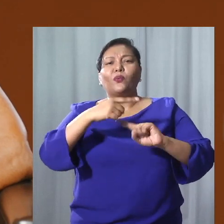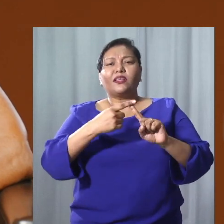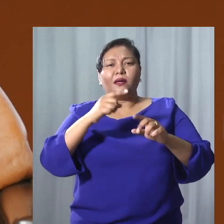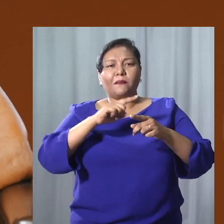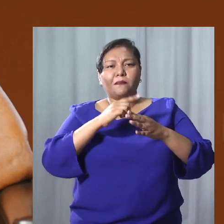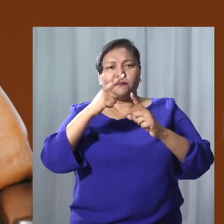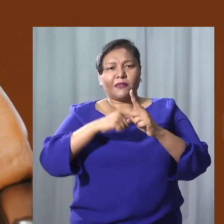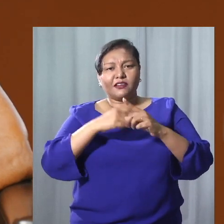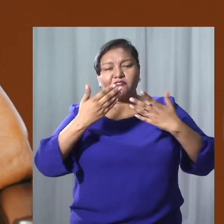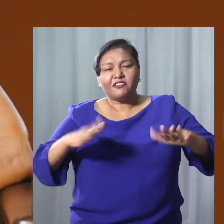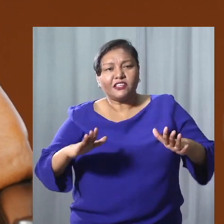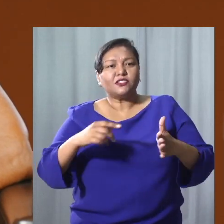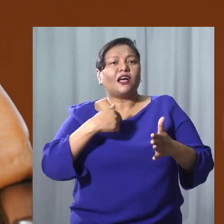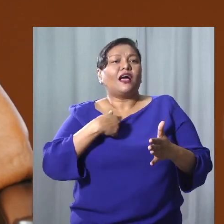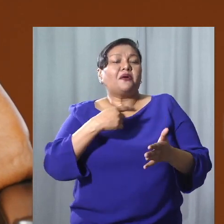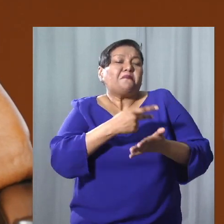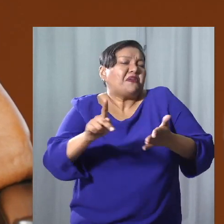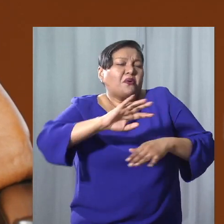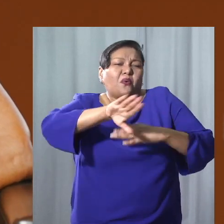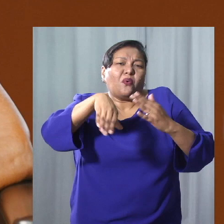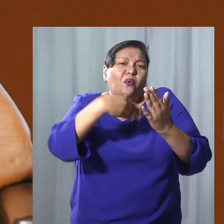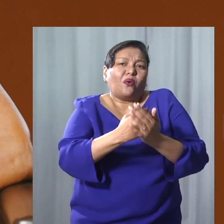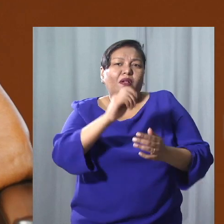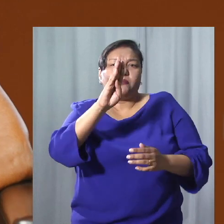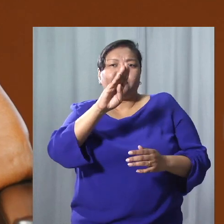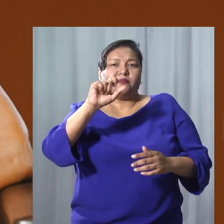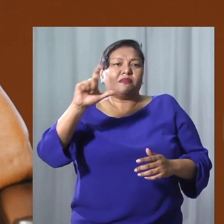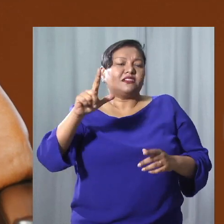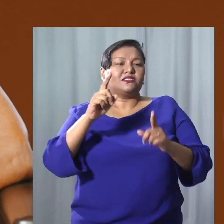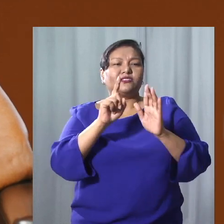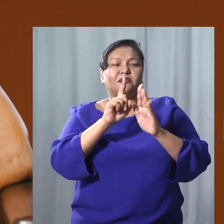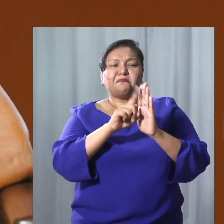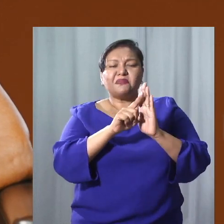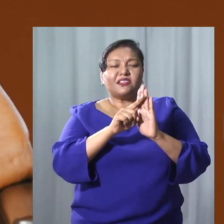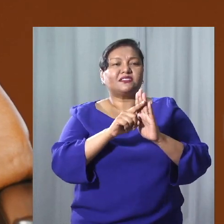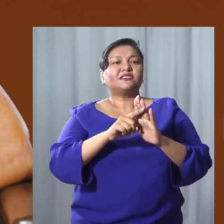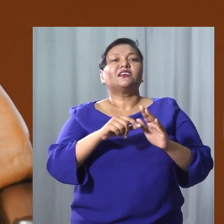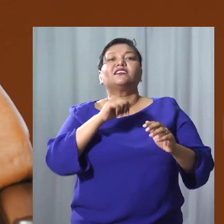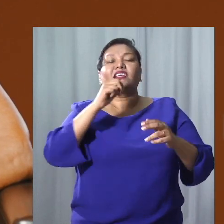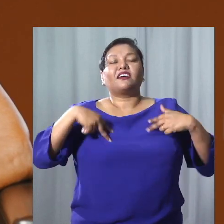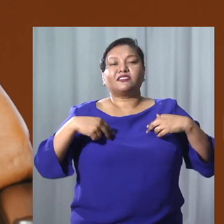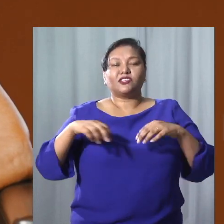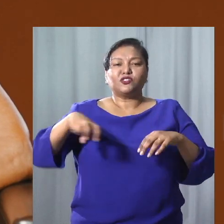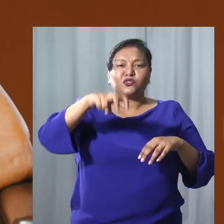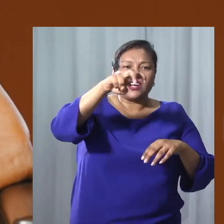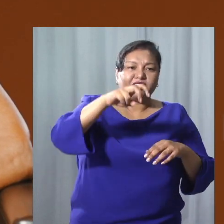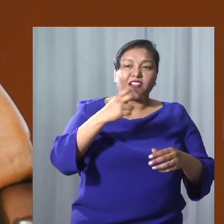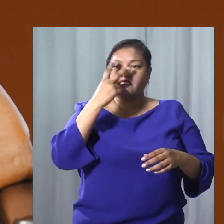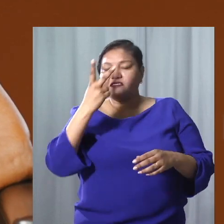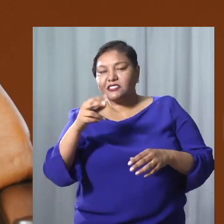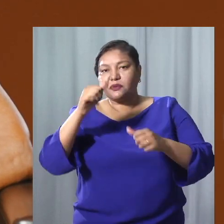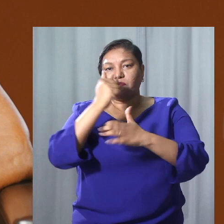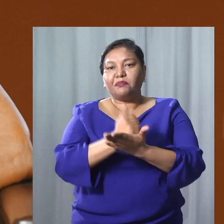I can get rid of all my bills, in a matter of minutes without having to expend money to travel, to go to the